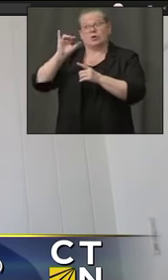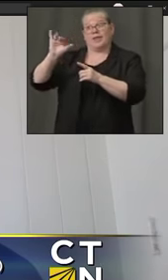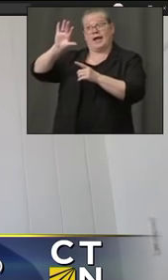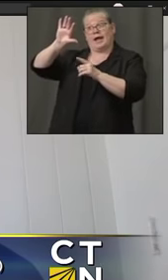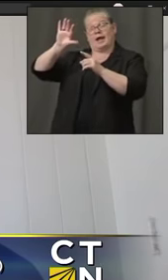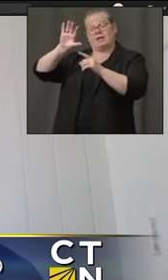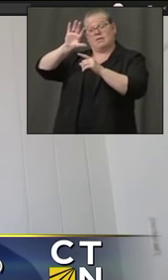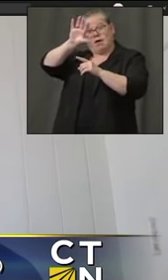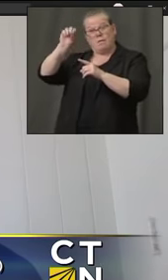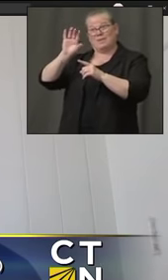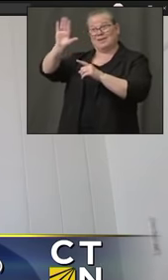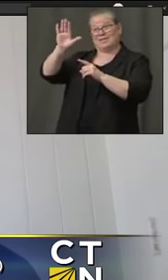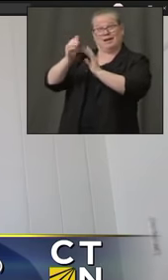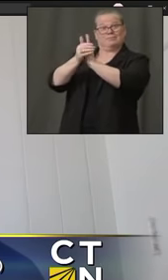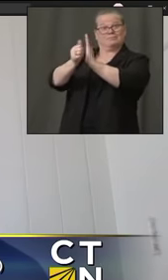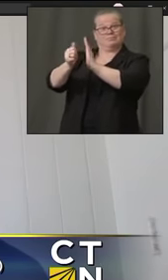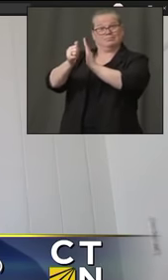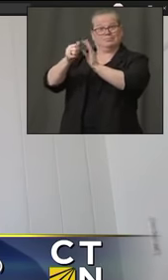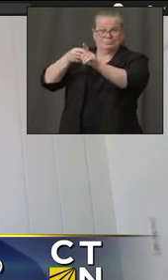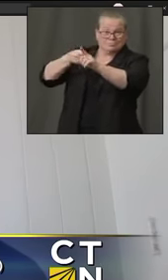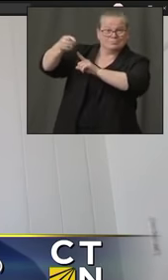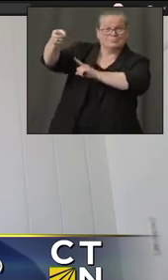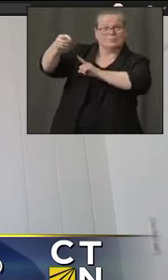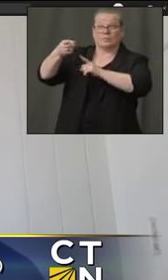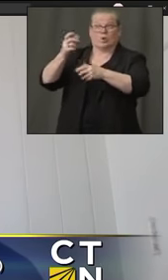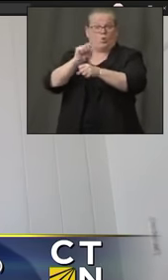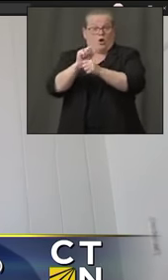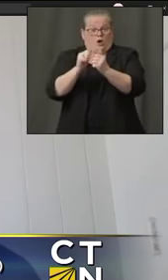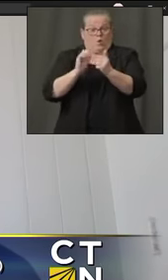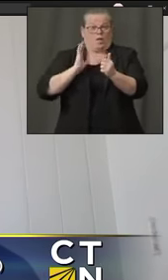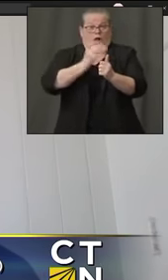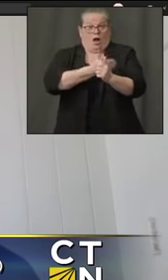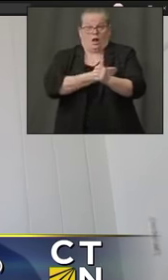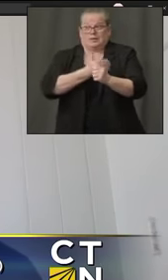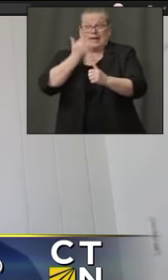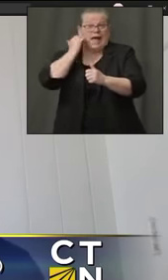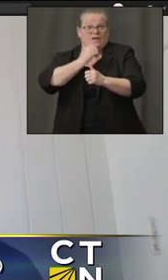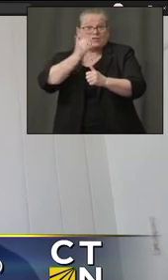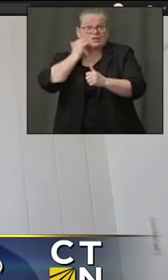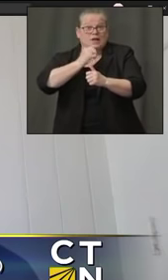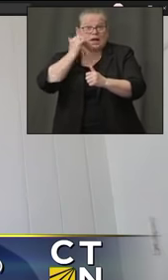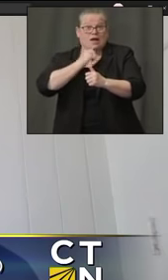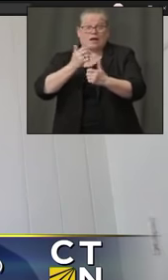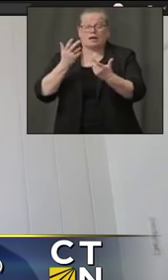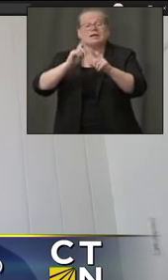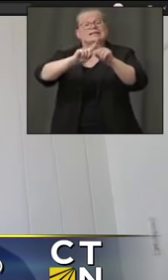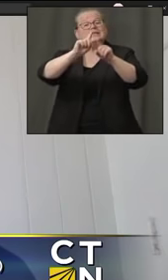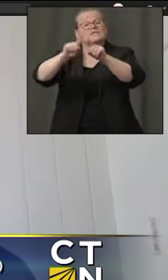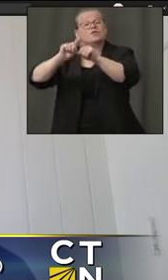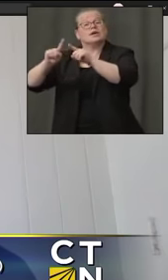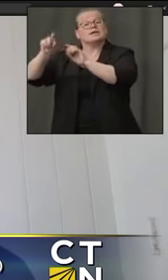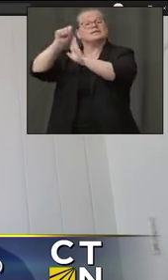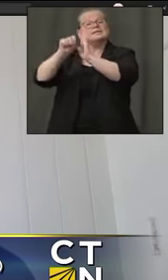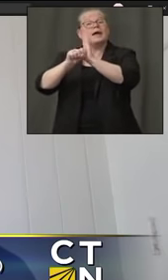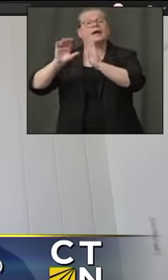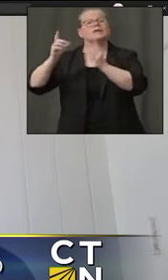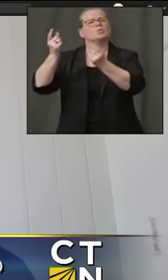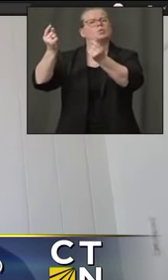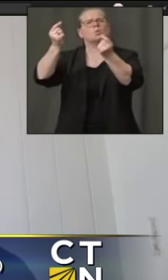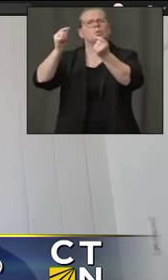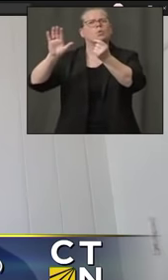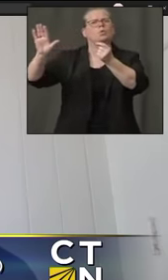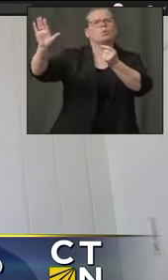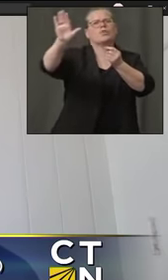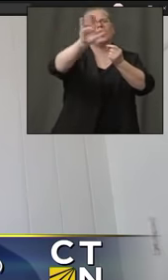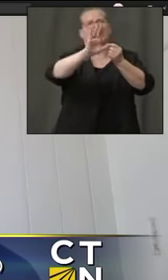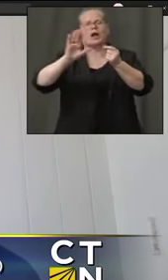us 18 hours a day, 7 days a week, bringing in all the inputs that we're getting from all the stakeholders is incredibly important to our